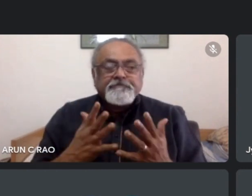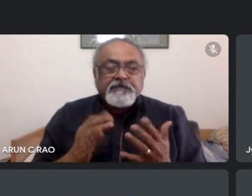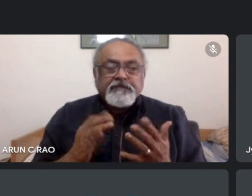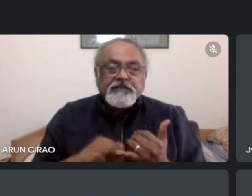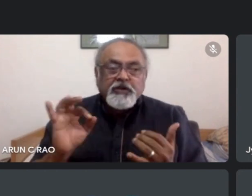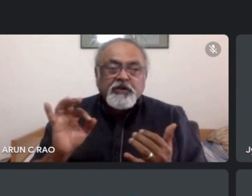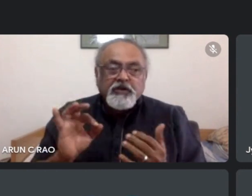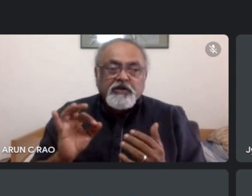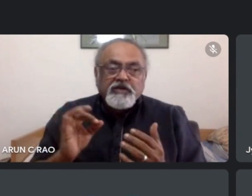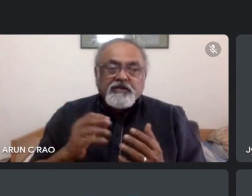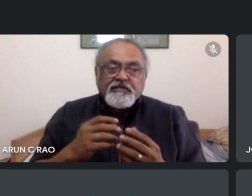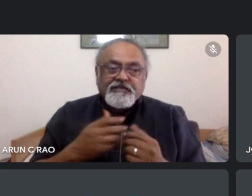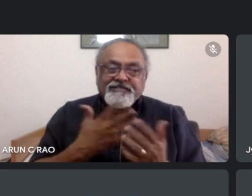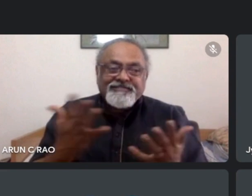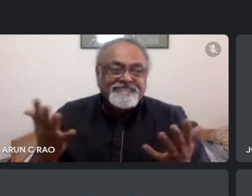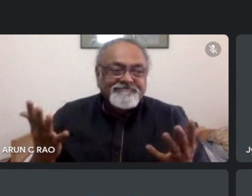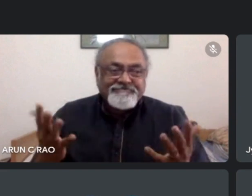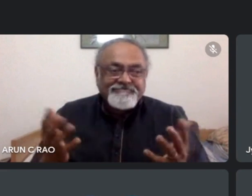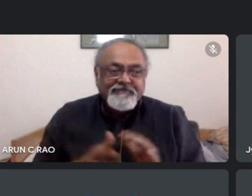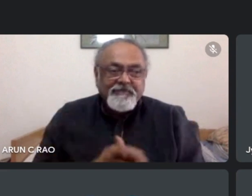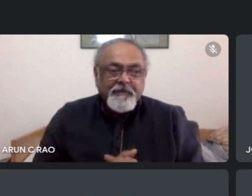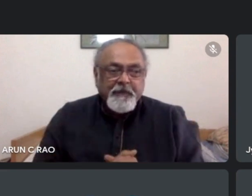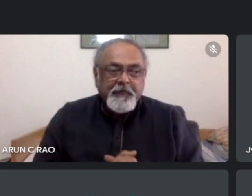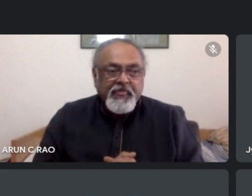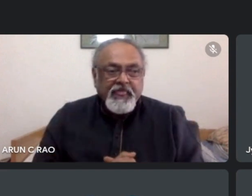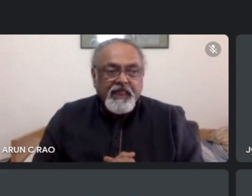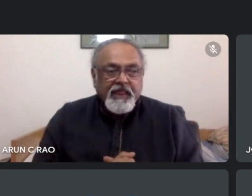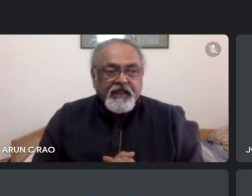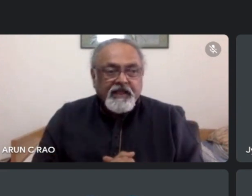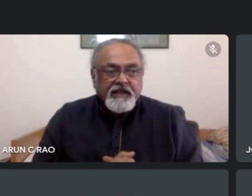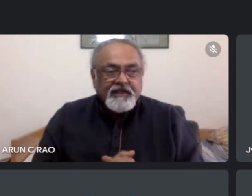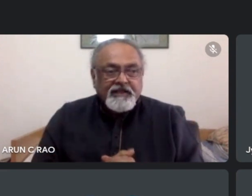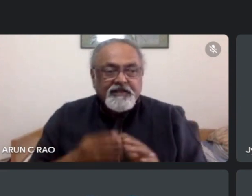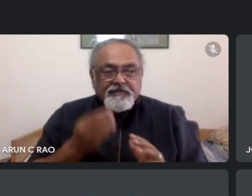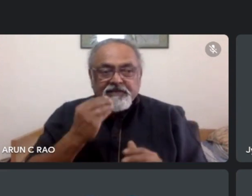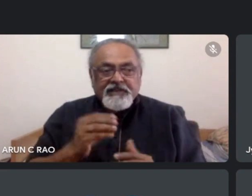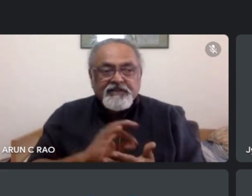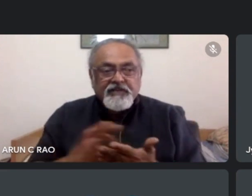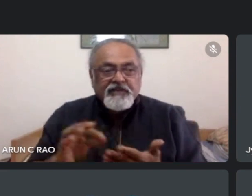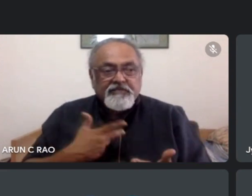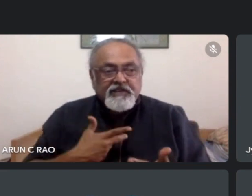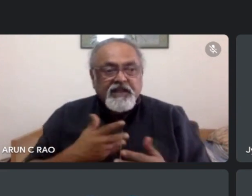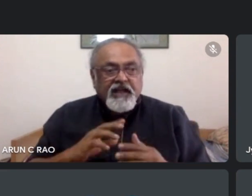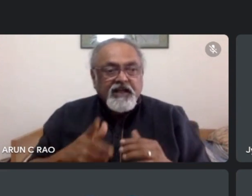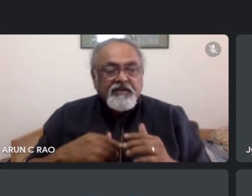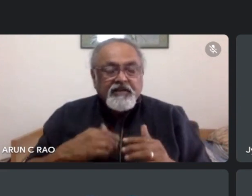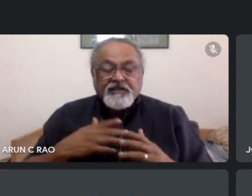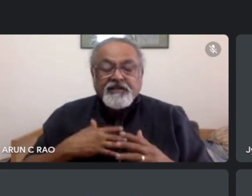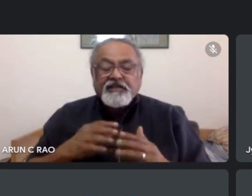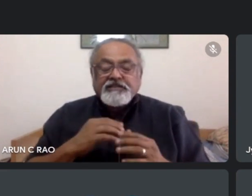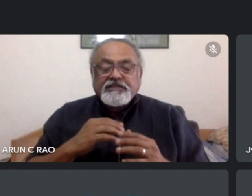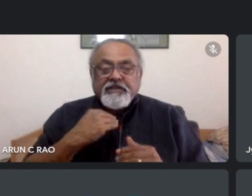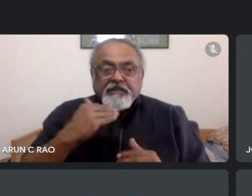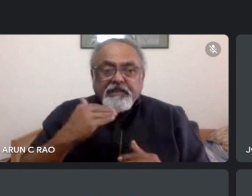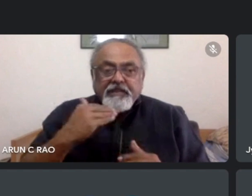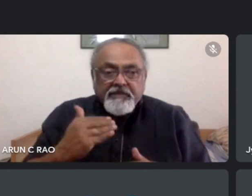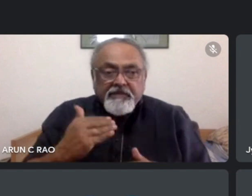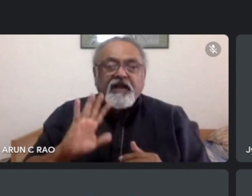um, uh, Please forgive me. I tend to stutter.